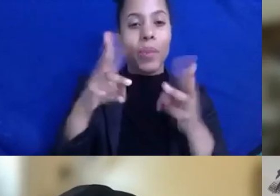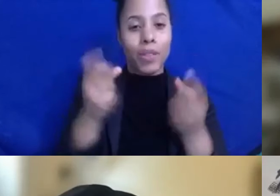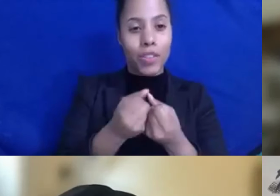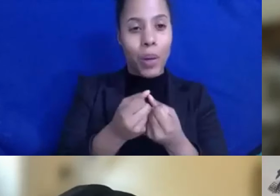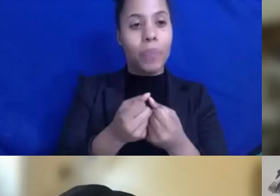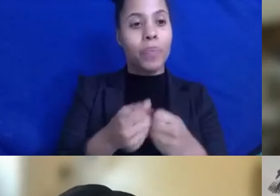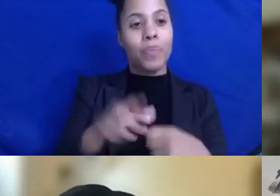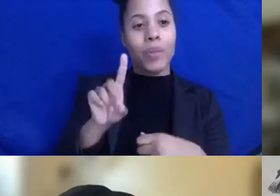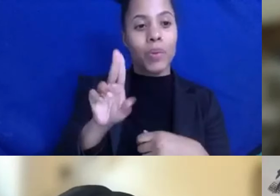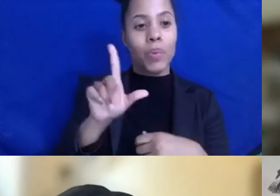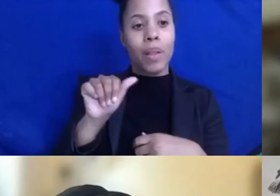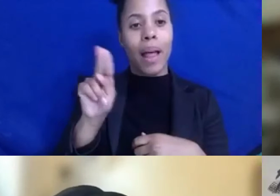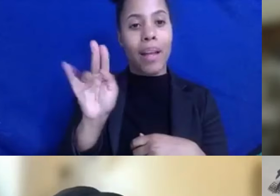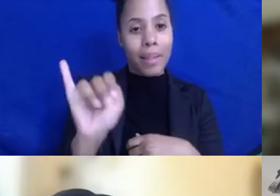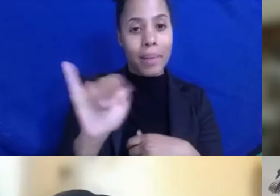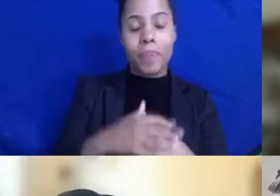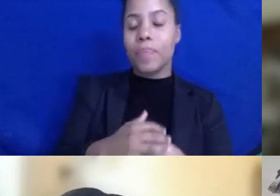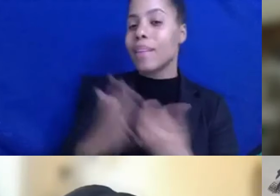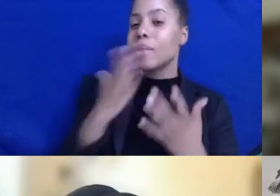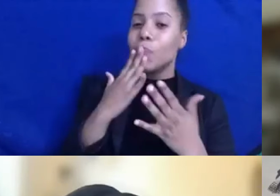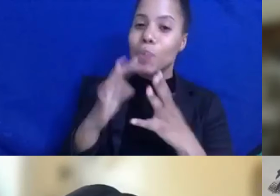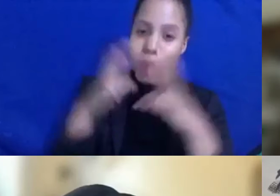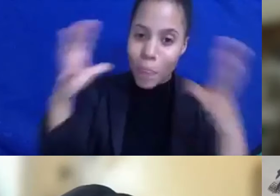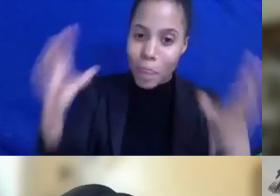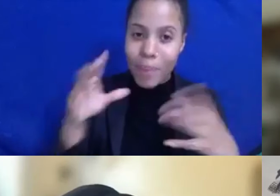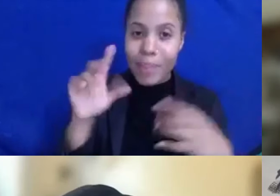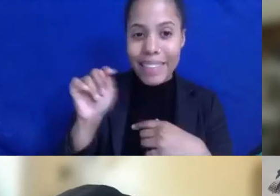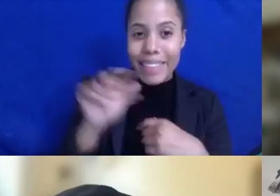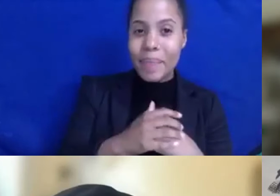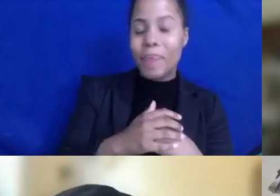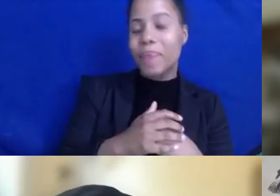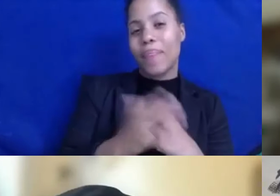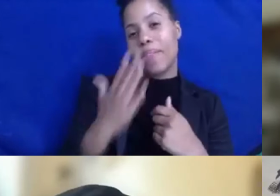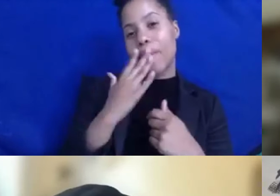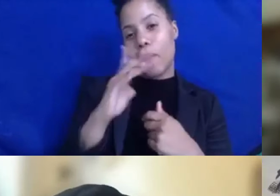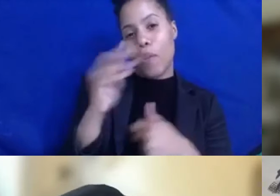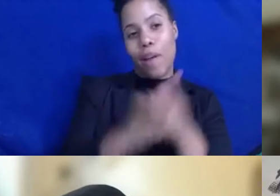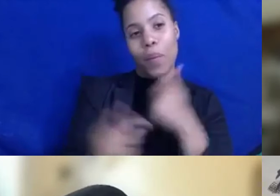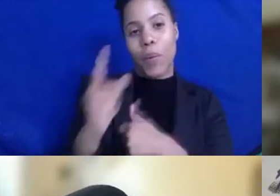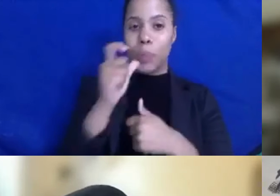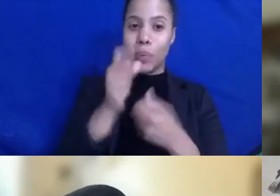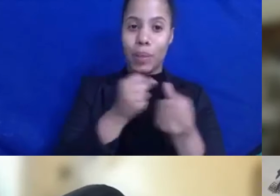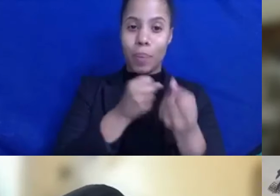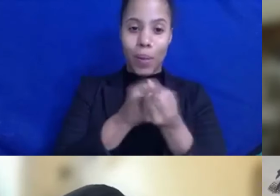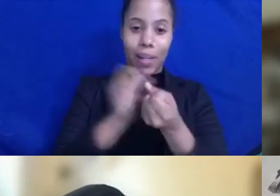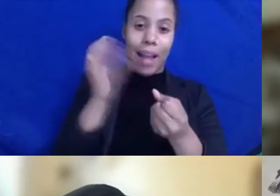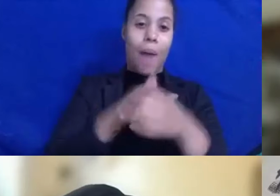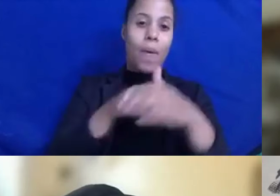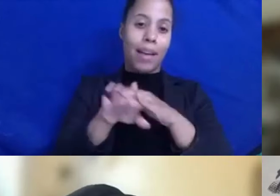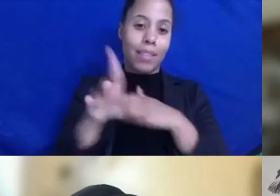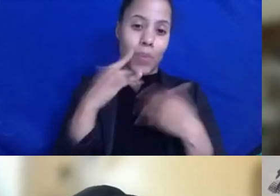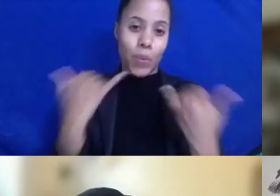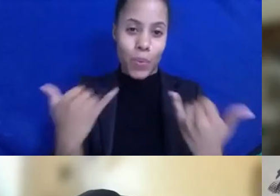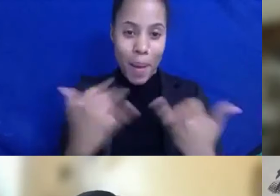Thank you so much, T, and thank you to everyone supporting our access today.